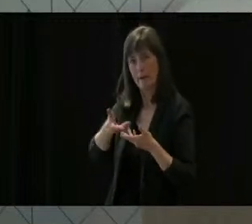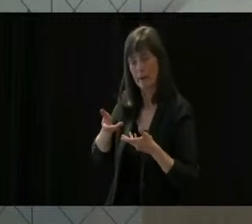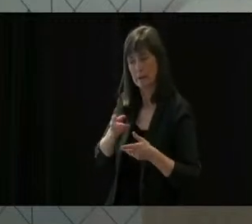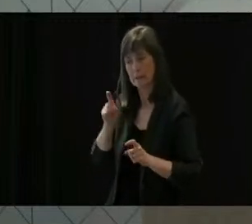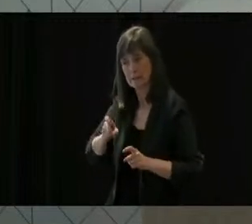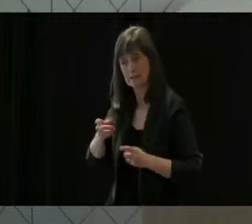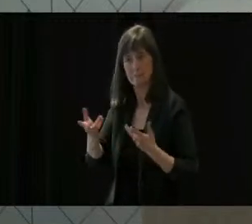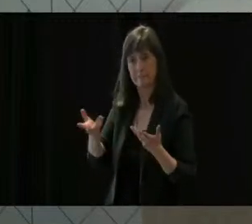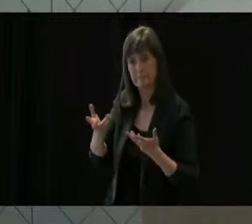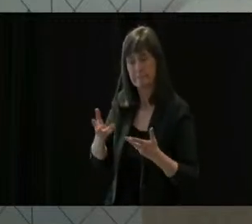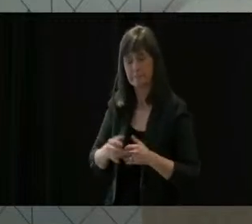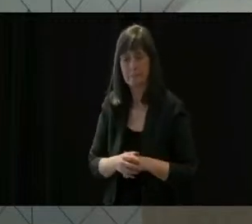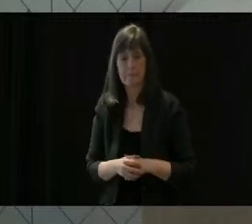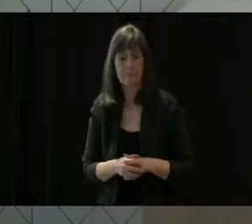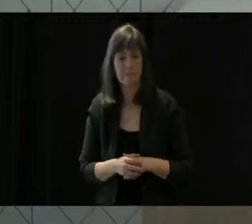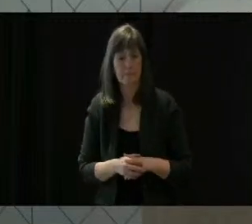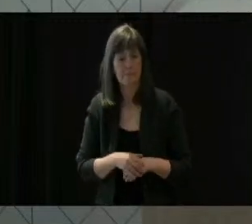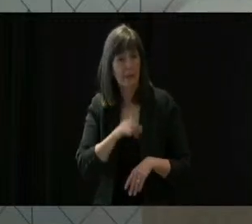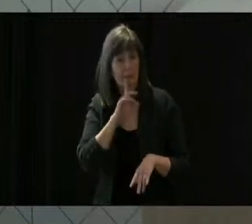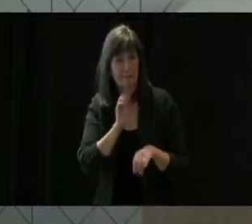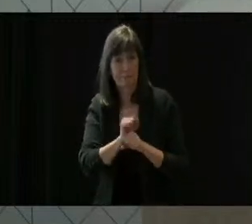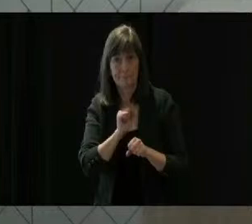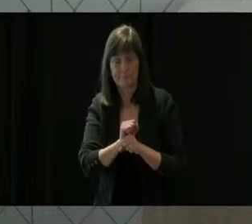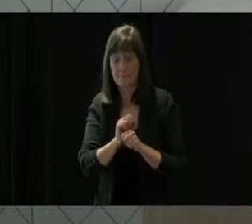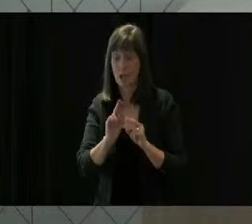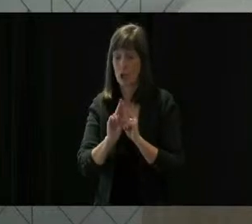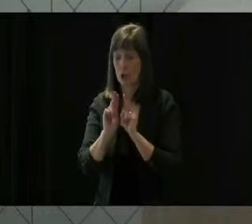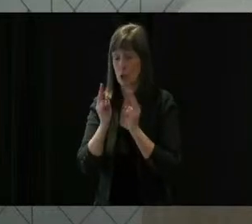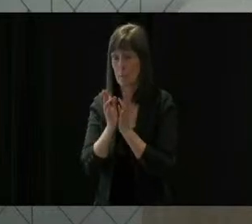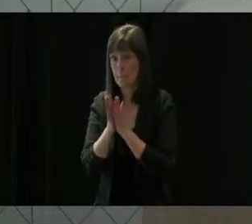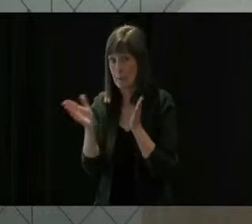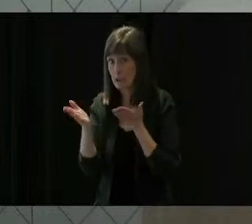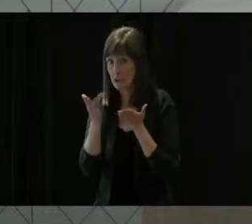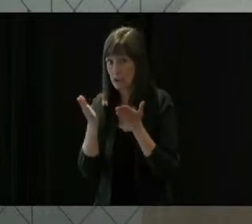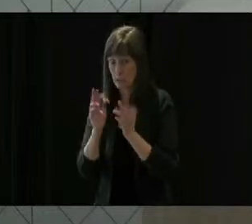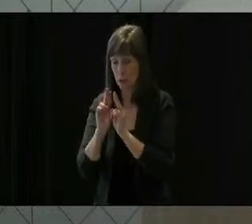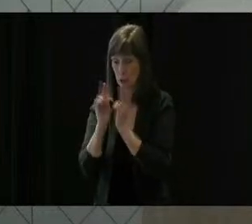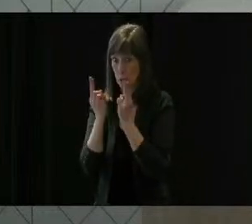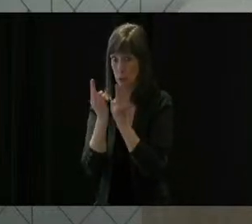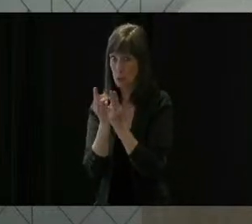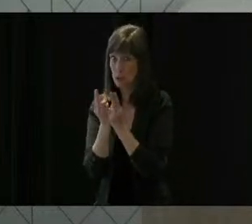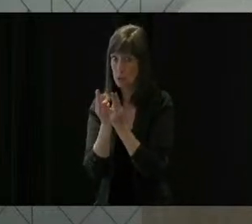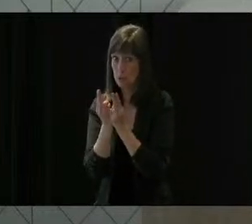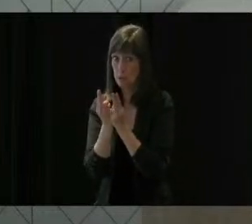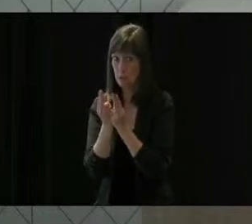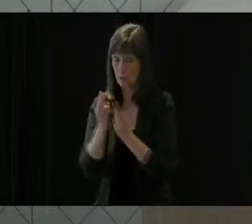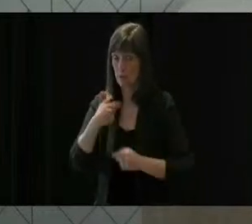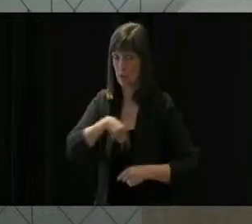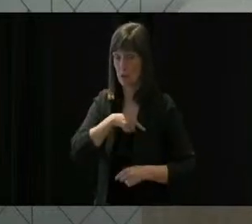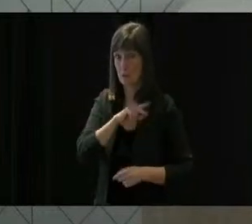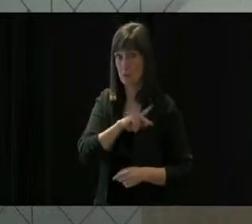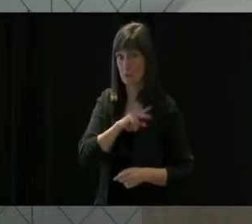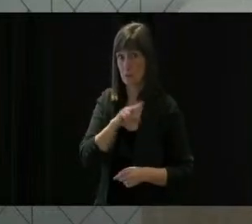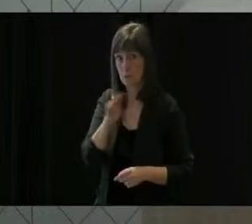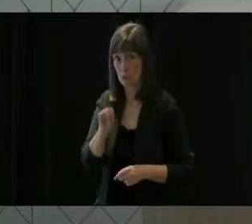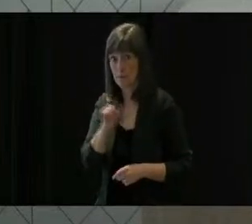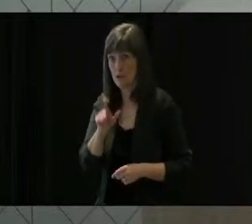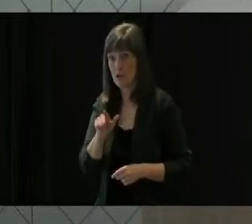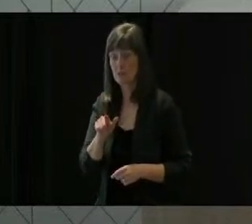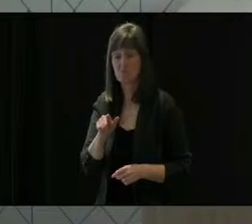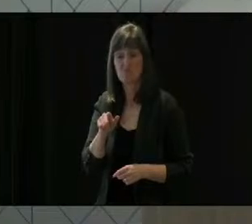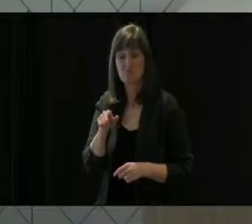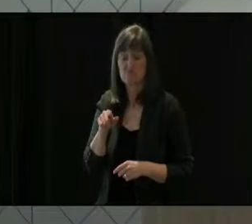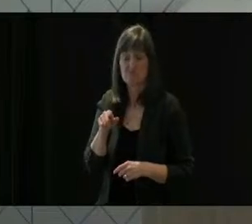that the public sector union leadership in our province is, they probably know as well